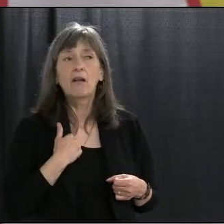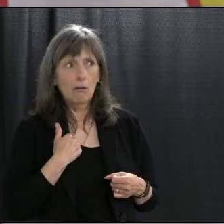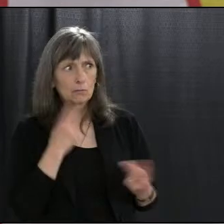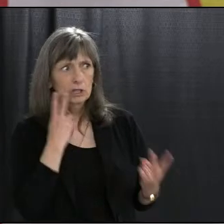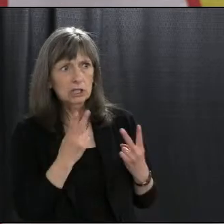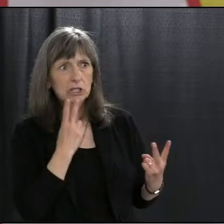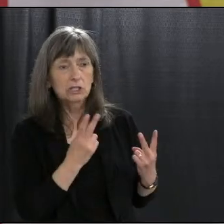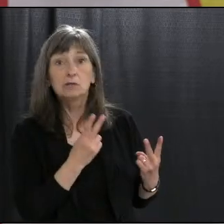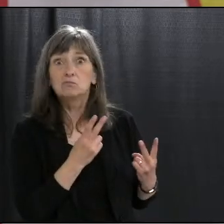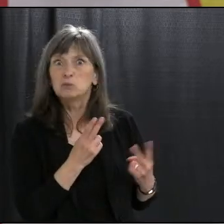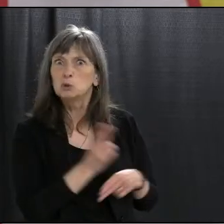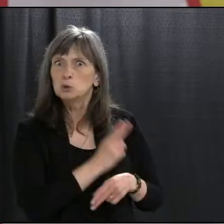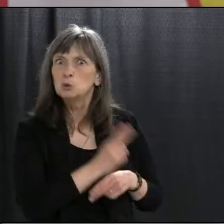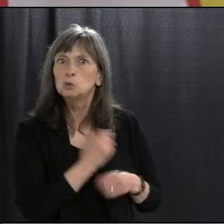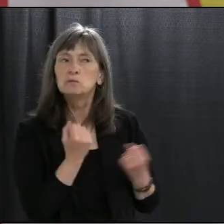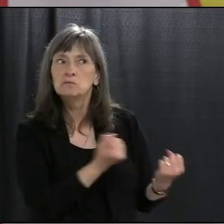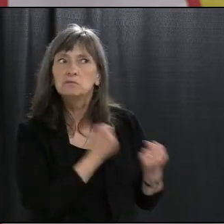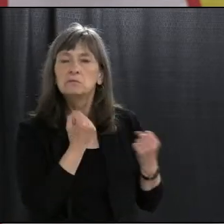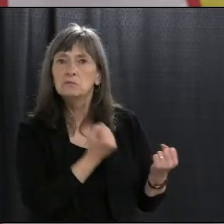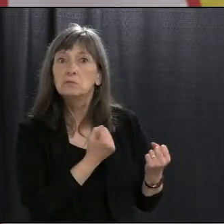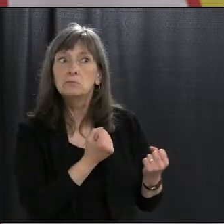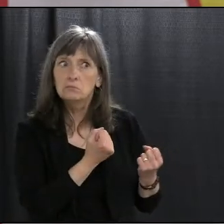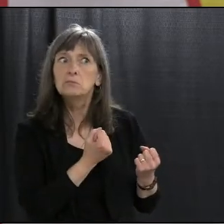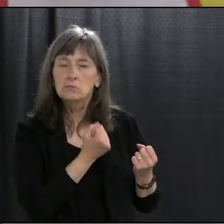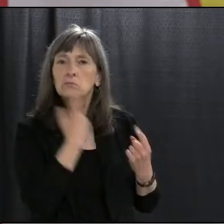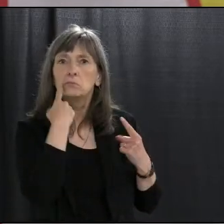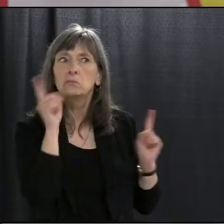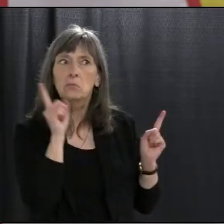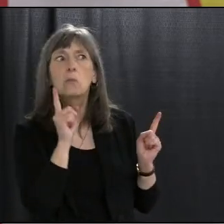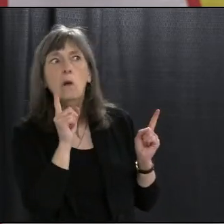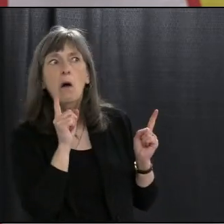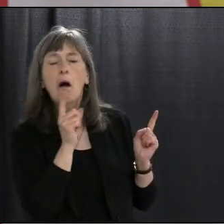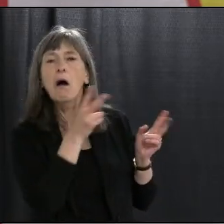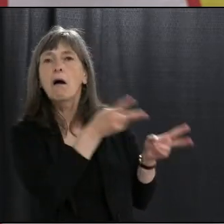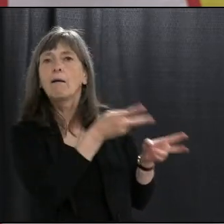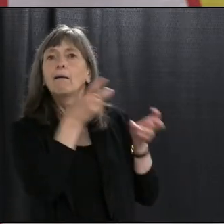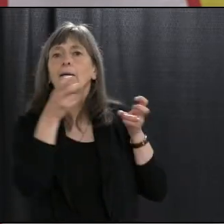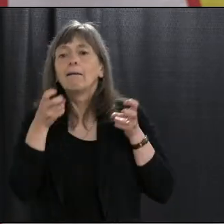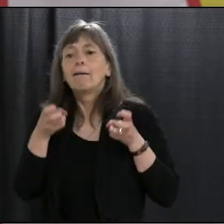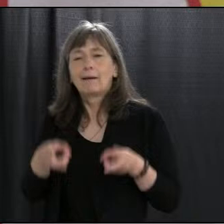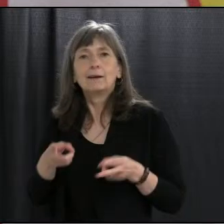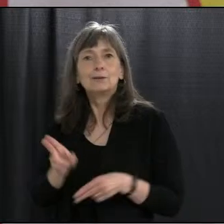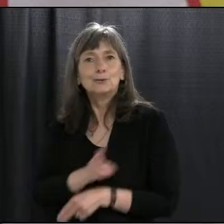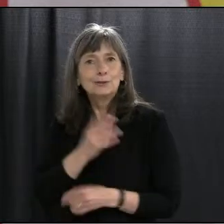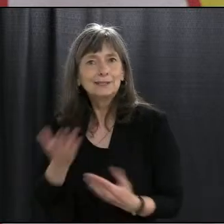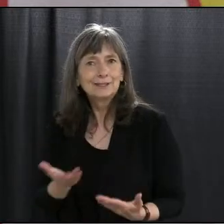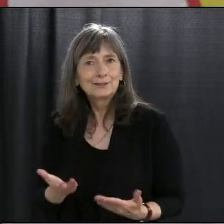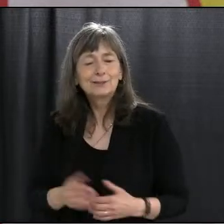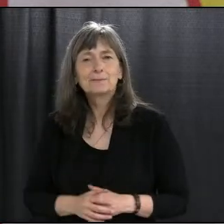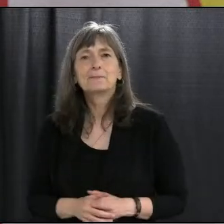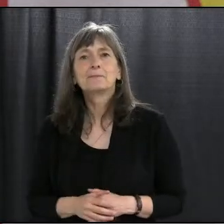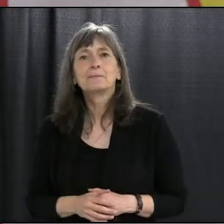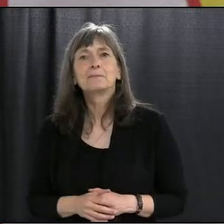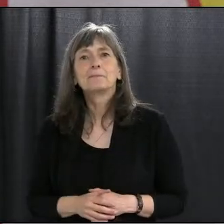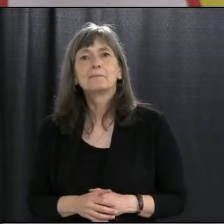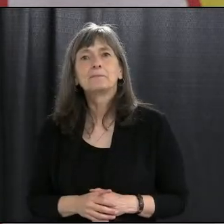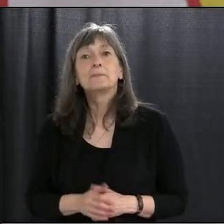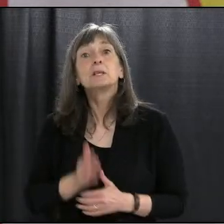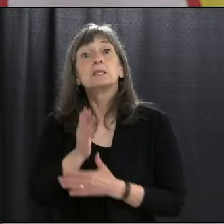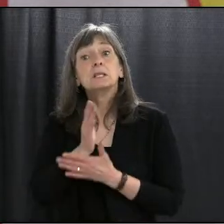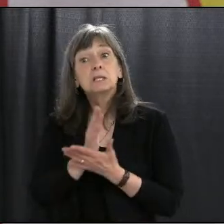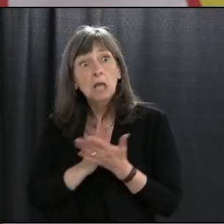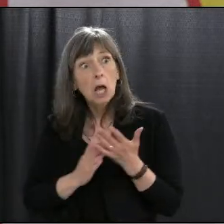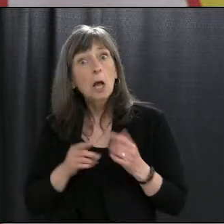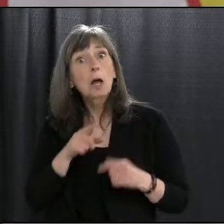they have been used elsewhere with success. We are hearing good feedback from people who've experienced